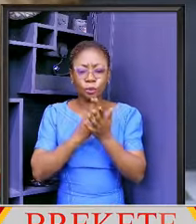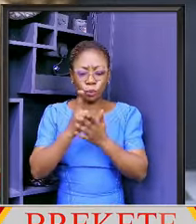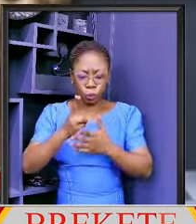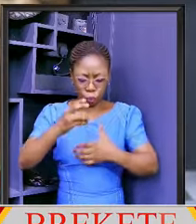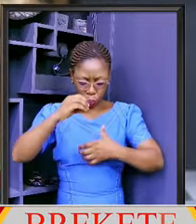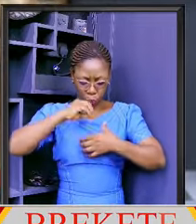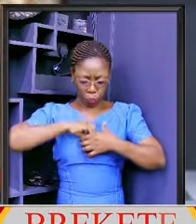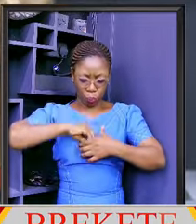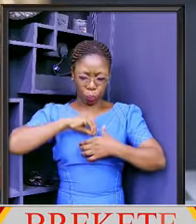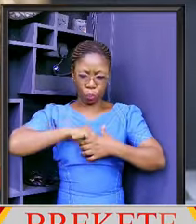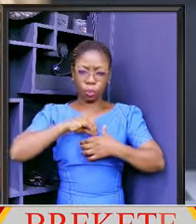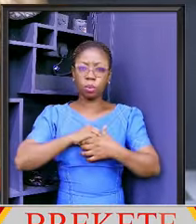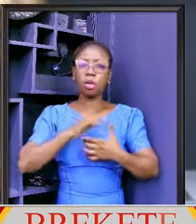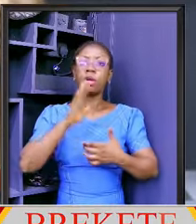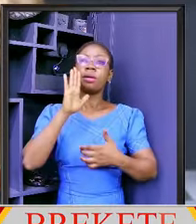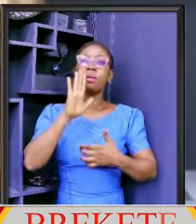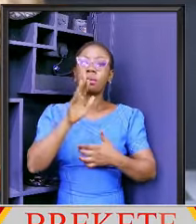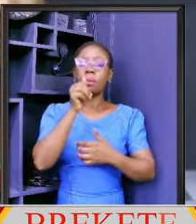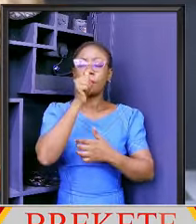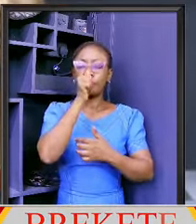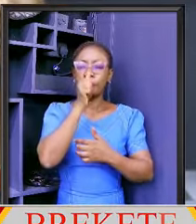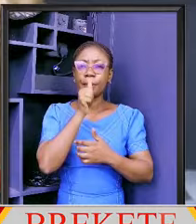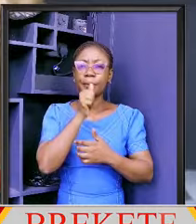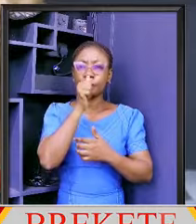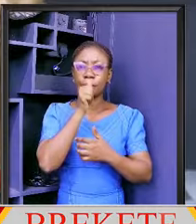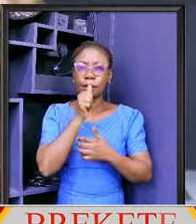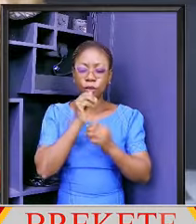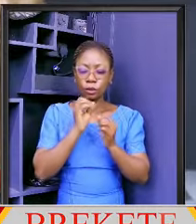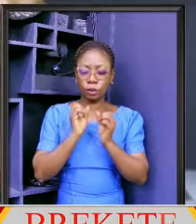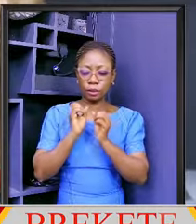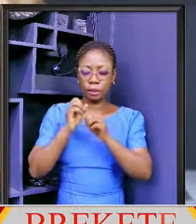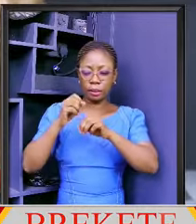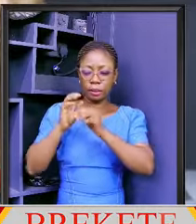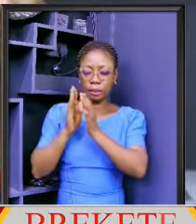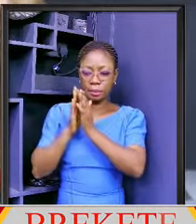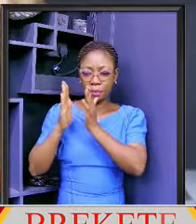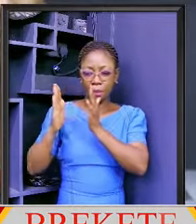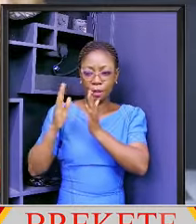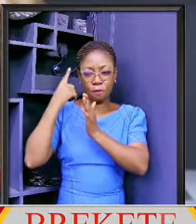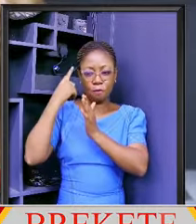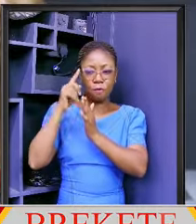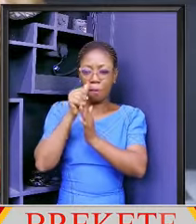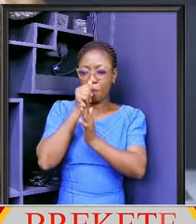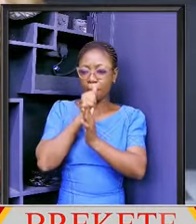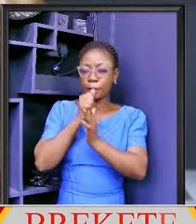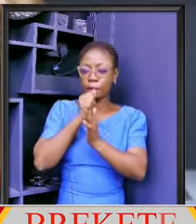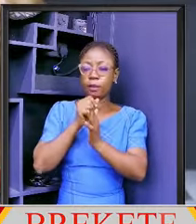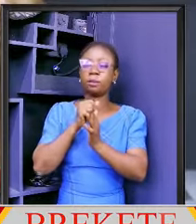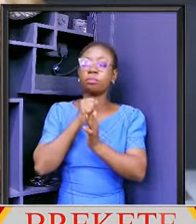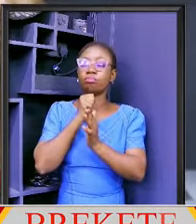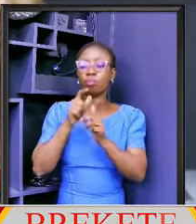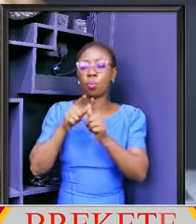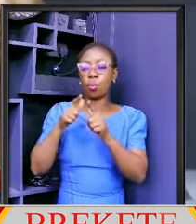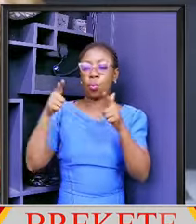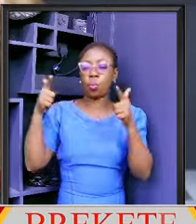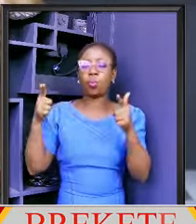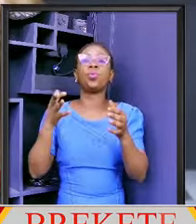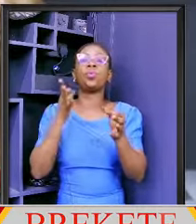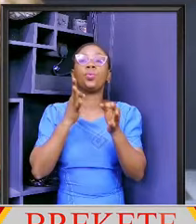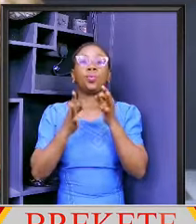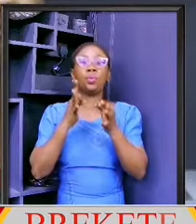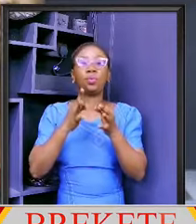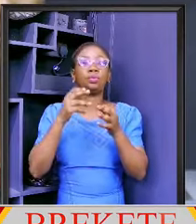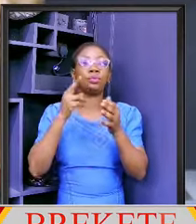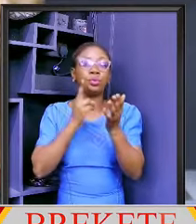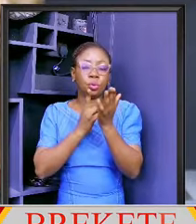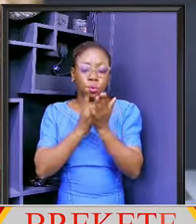belly, your patience, space where they day for patience, no they big. If truth full your belly,